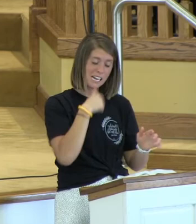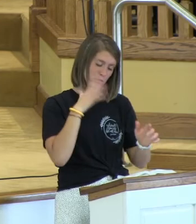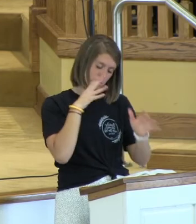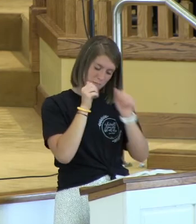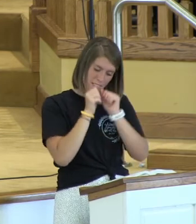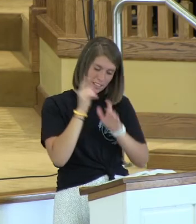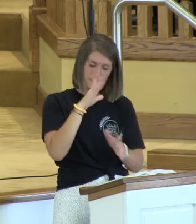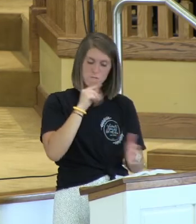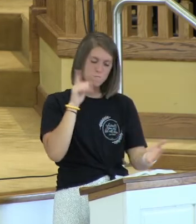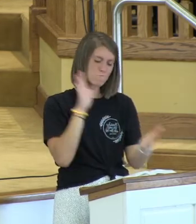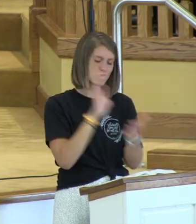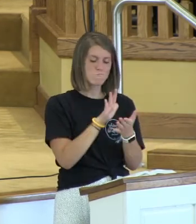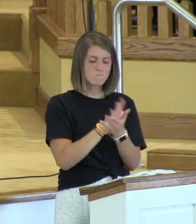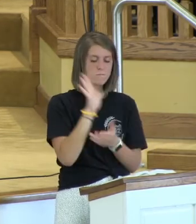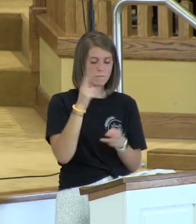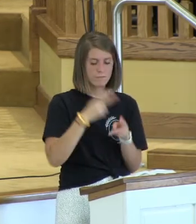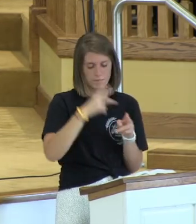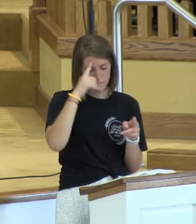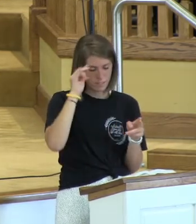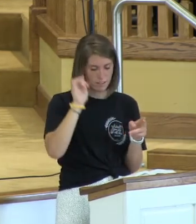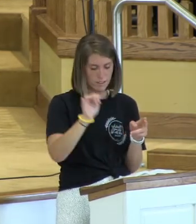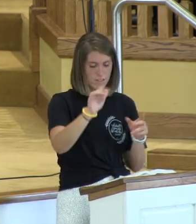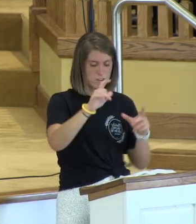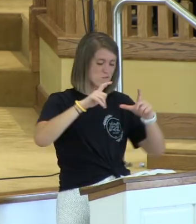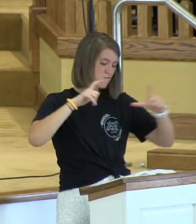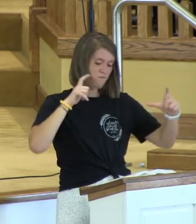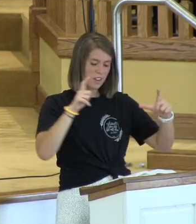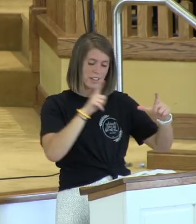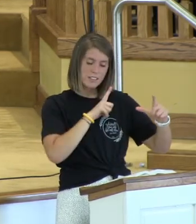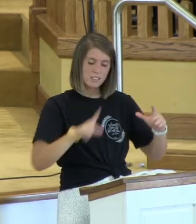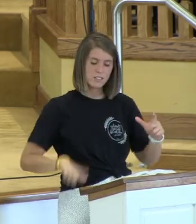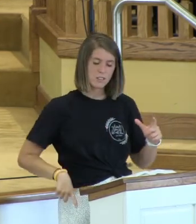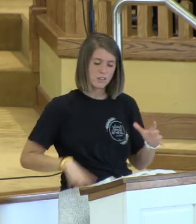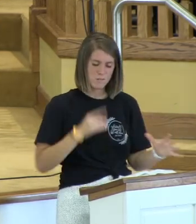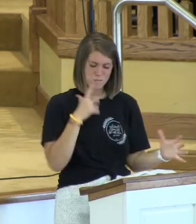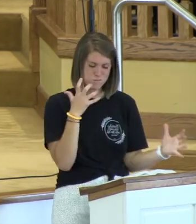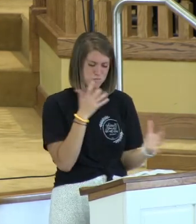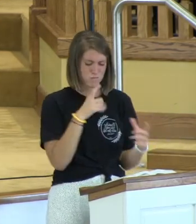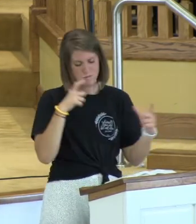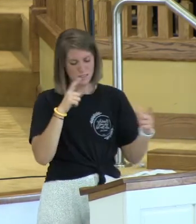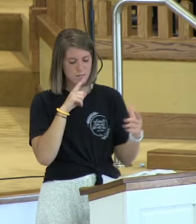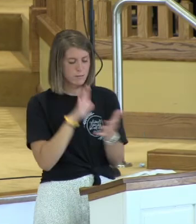bless thee, and I will praise thy name forever and ever. Great is the Lord, and greatly to be